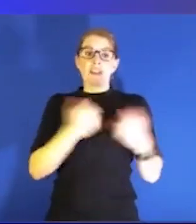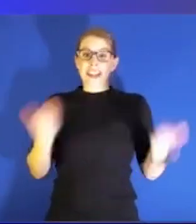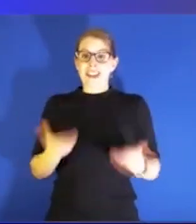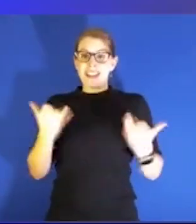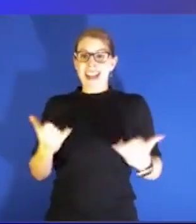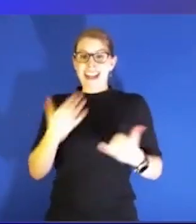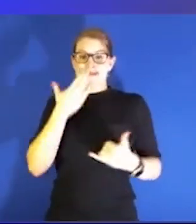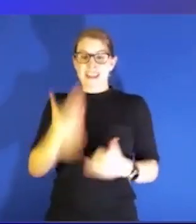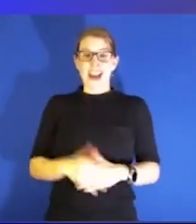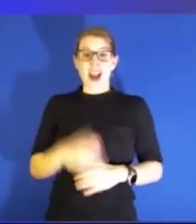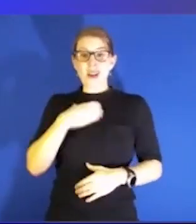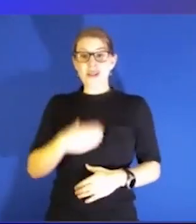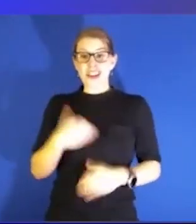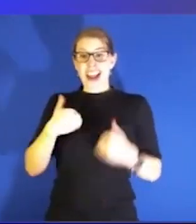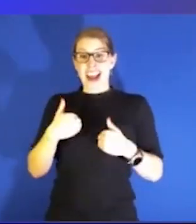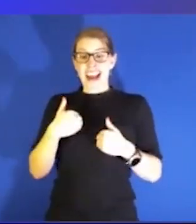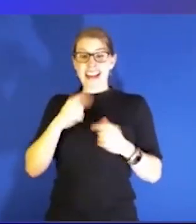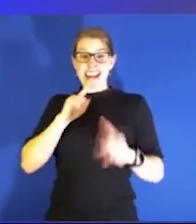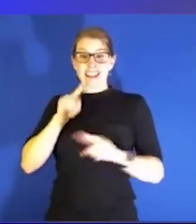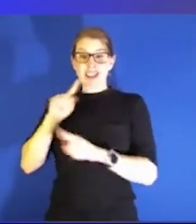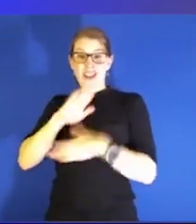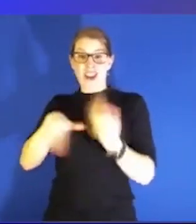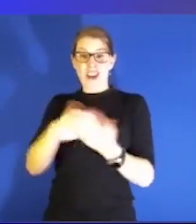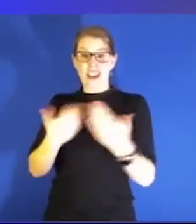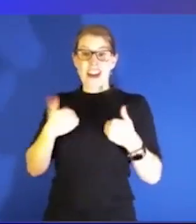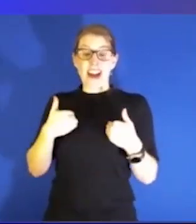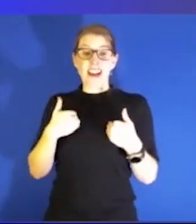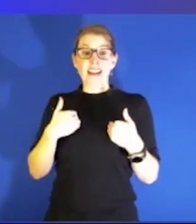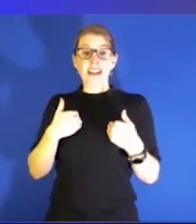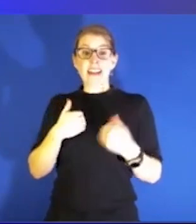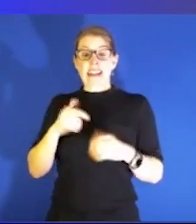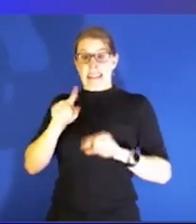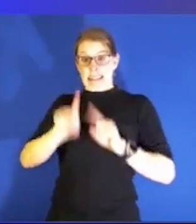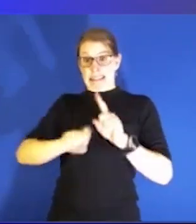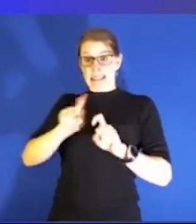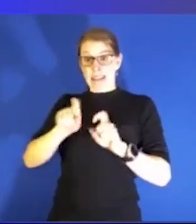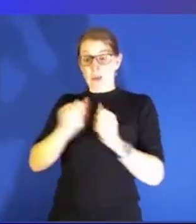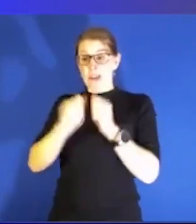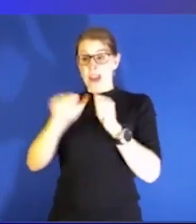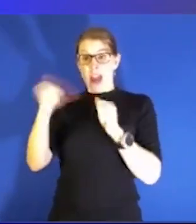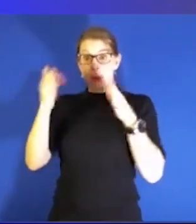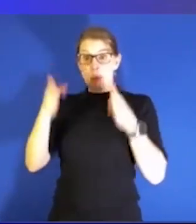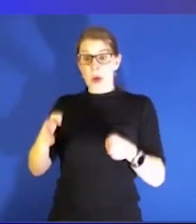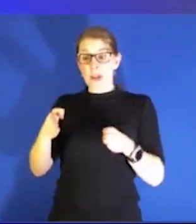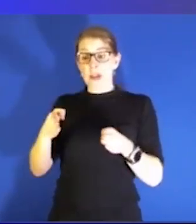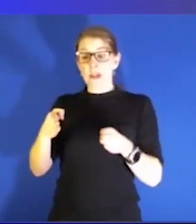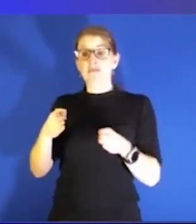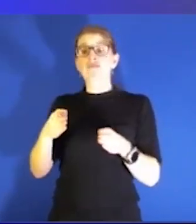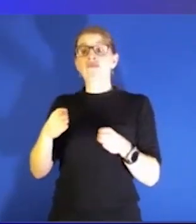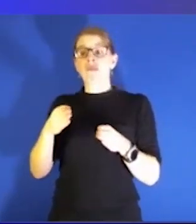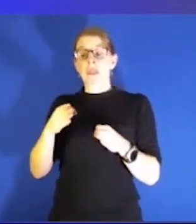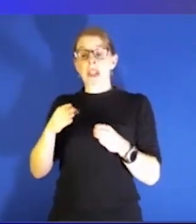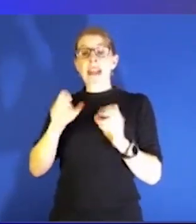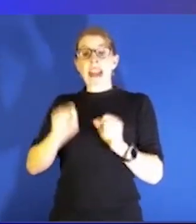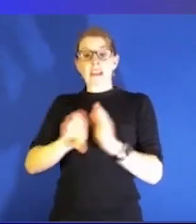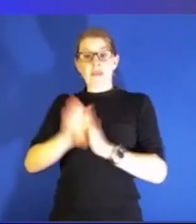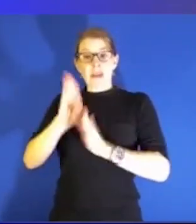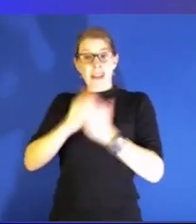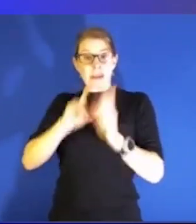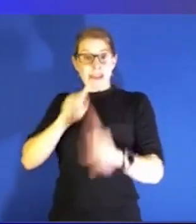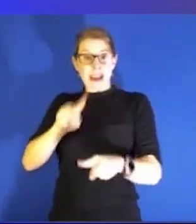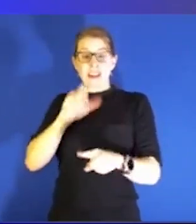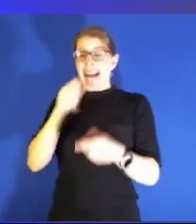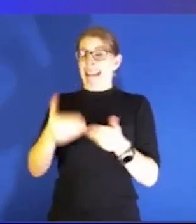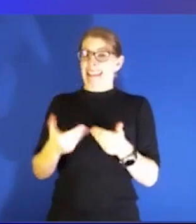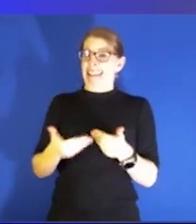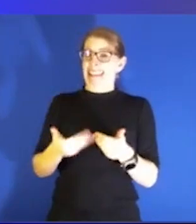wish I had all the answers. I can ask the questions that, with that other person, we can generate some answers. And it's not easy. So,